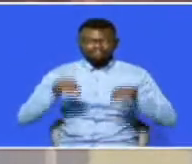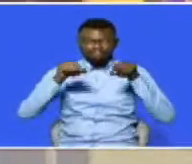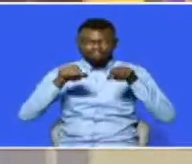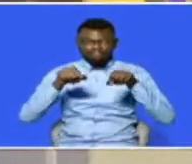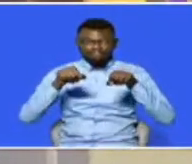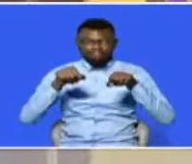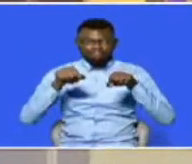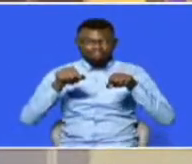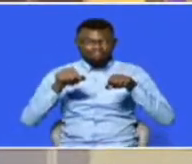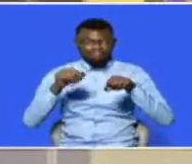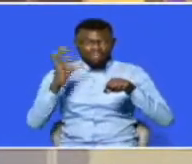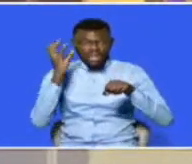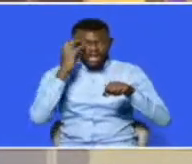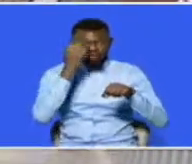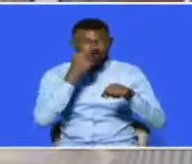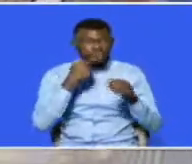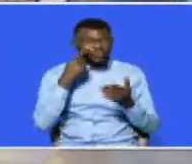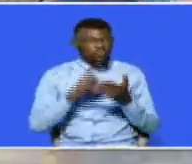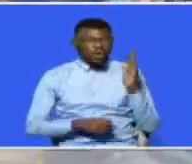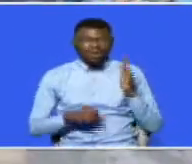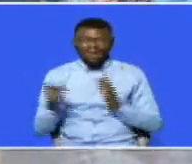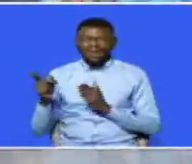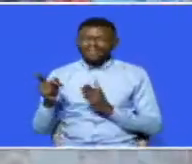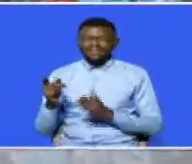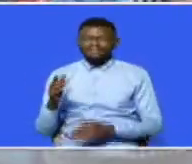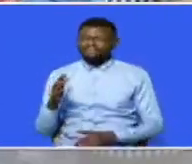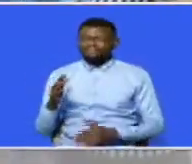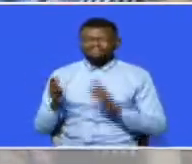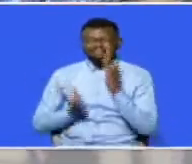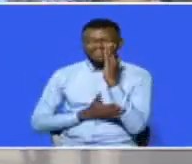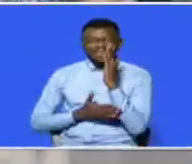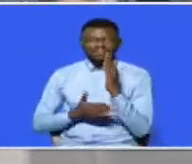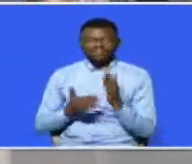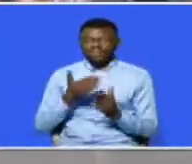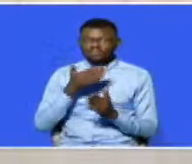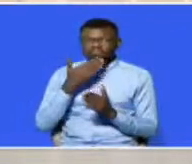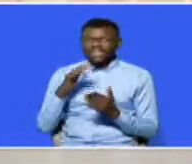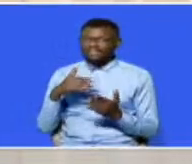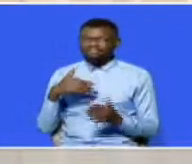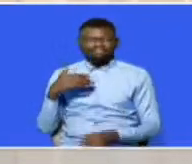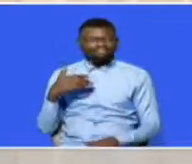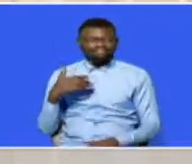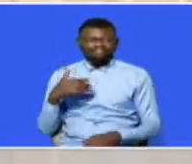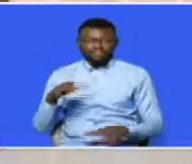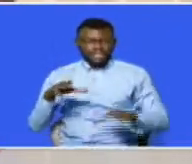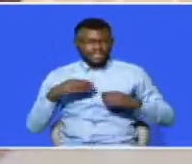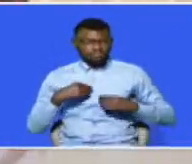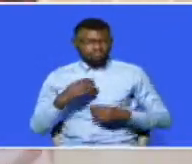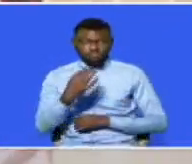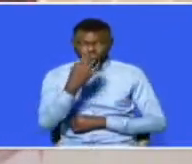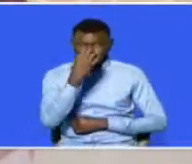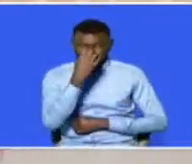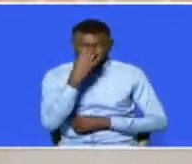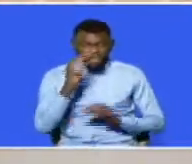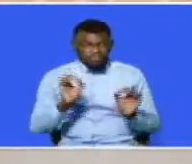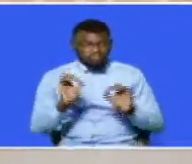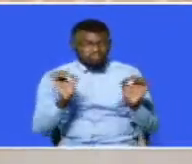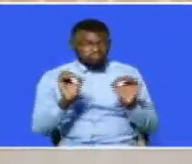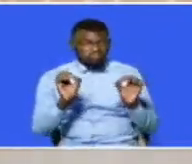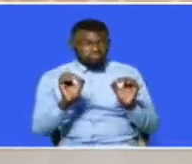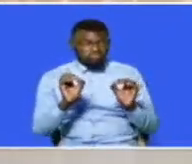This, Karua says, is enough red flag for Kenyans to reject Ruto's candidature. And when a deputy